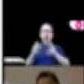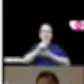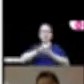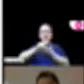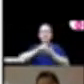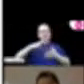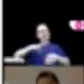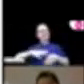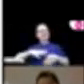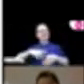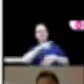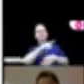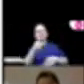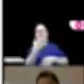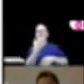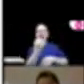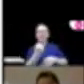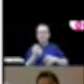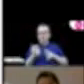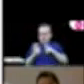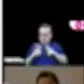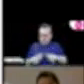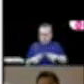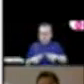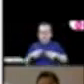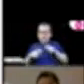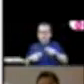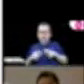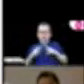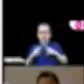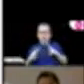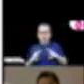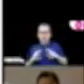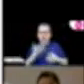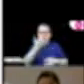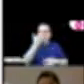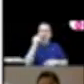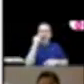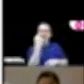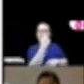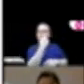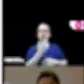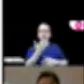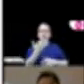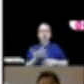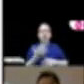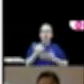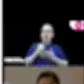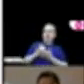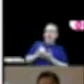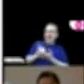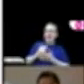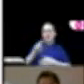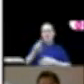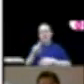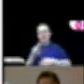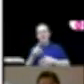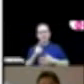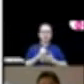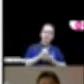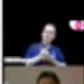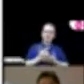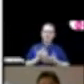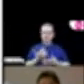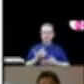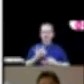don't have it. They're just at home. They don't have the evidence to show that they're gay or they're bisexual. They are just saying it without